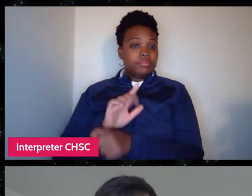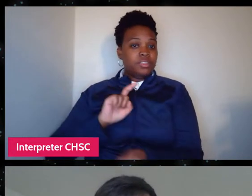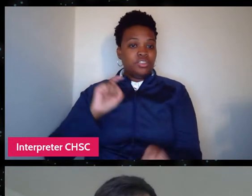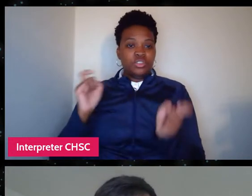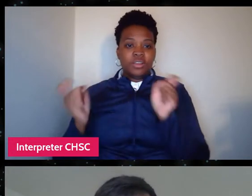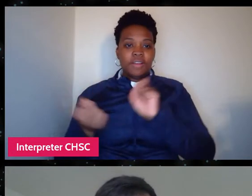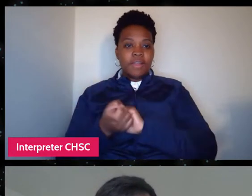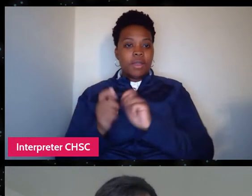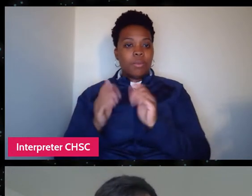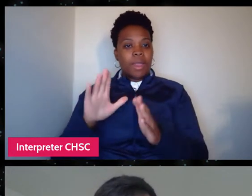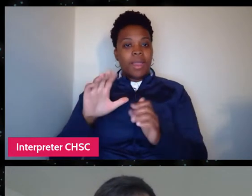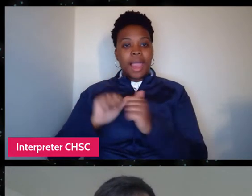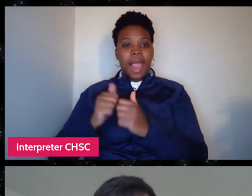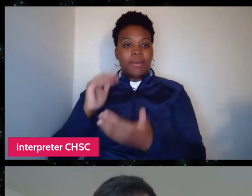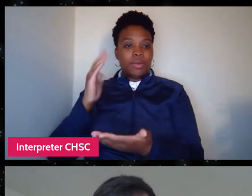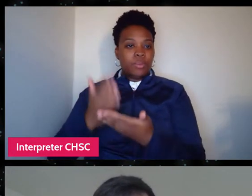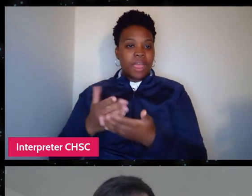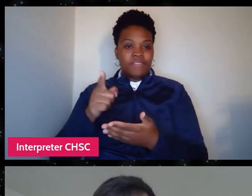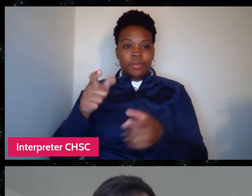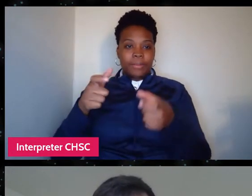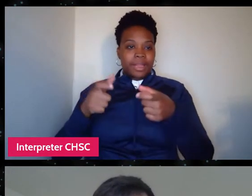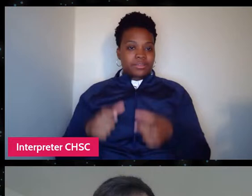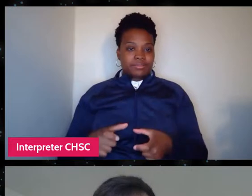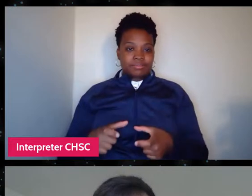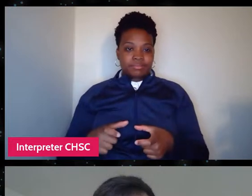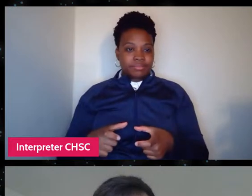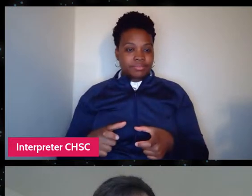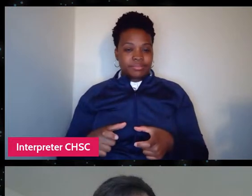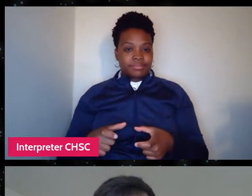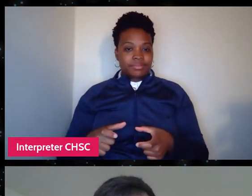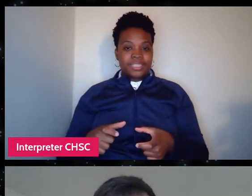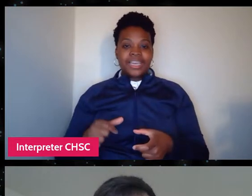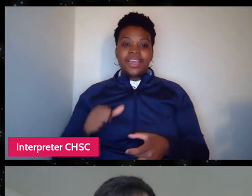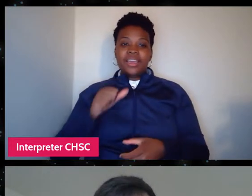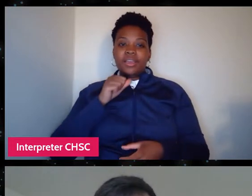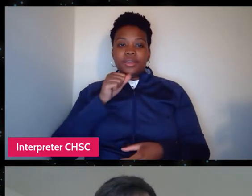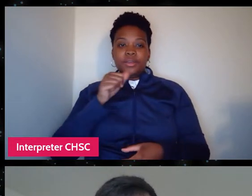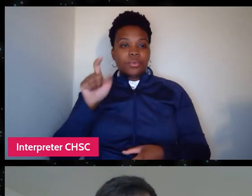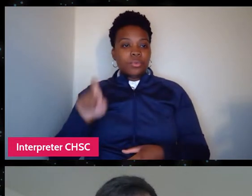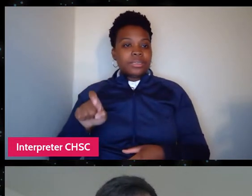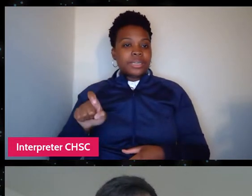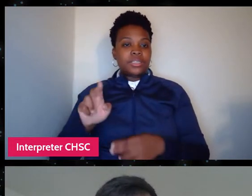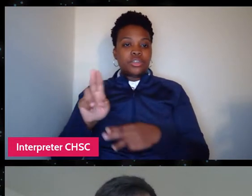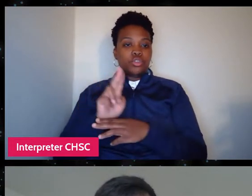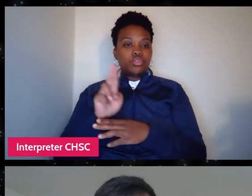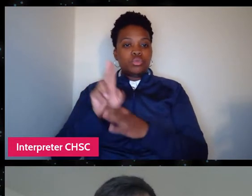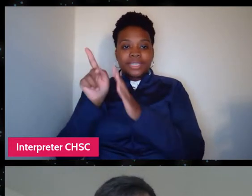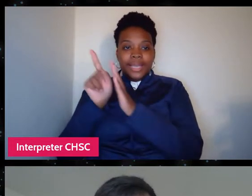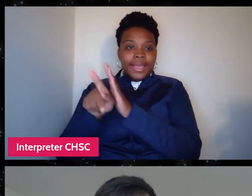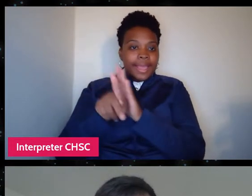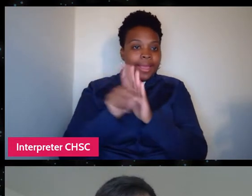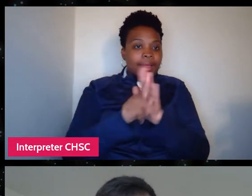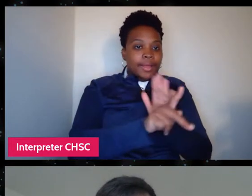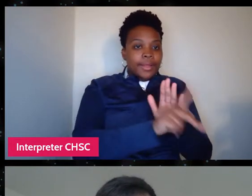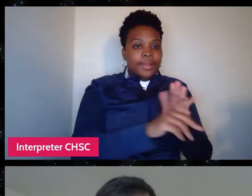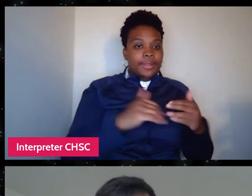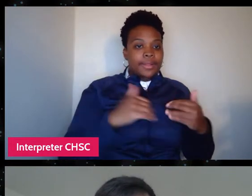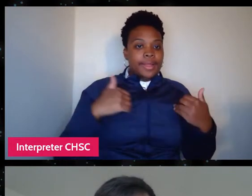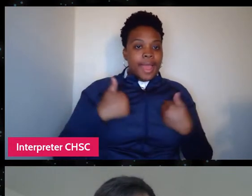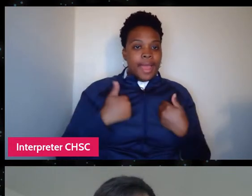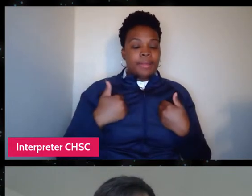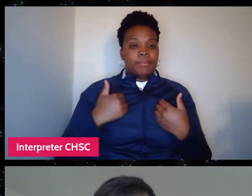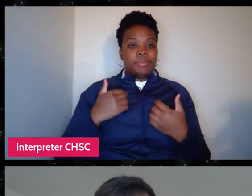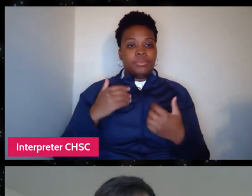of how it gets to the plate. Yeah. I know without the need to use and slaughter animals and all